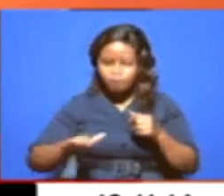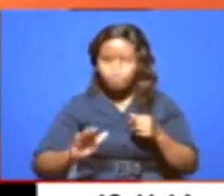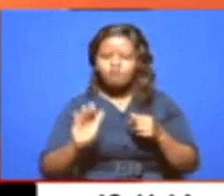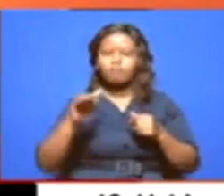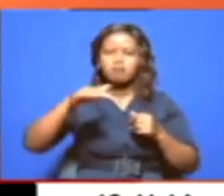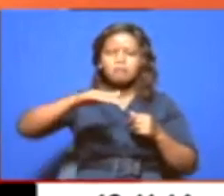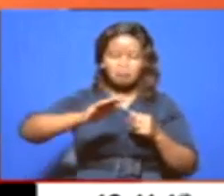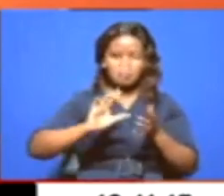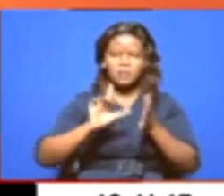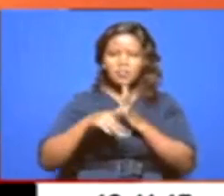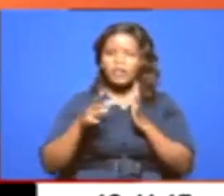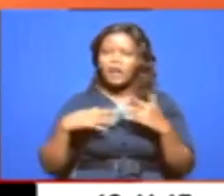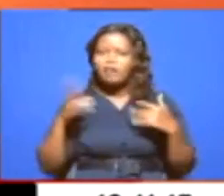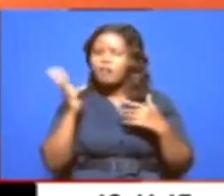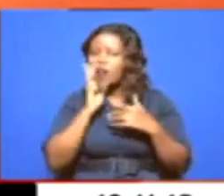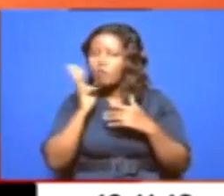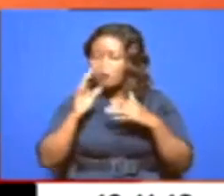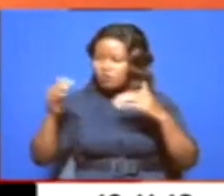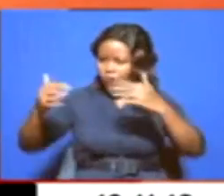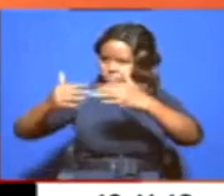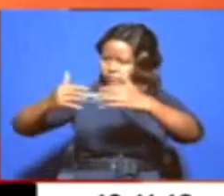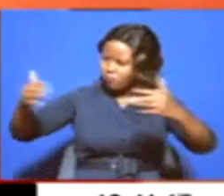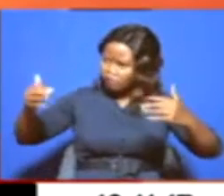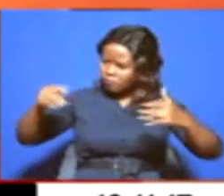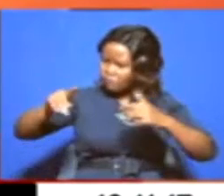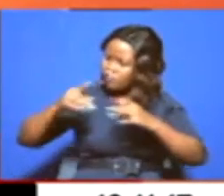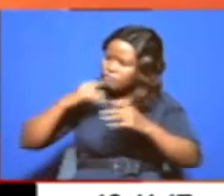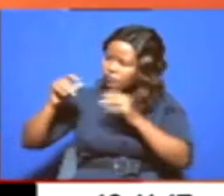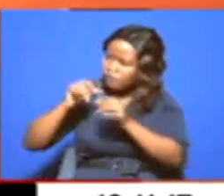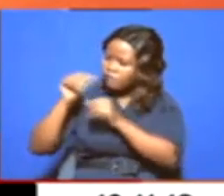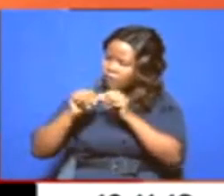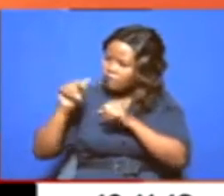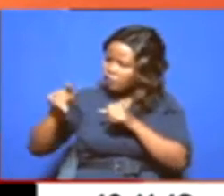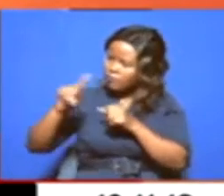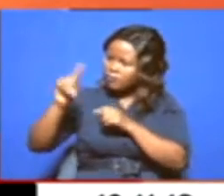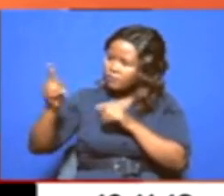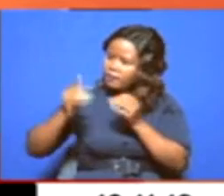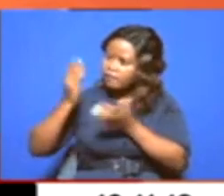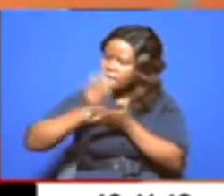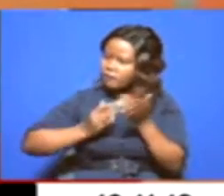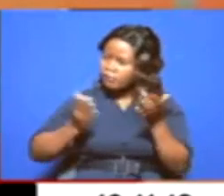in the original plan. Just talk about that first half of the course.